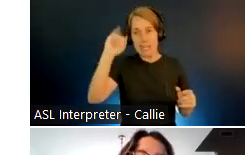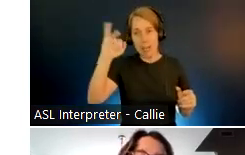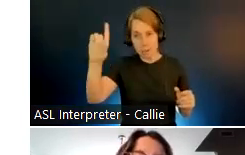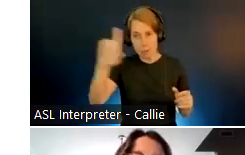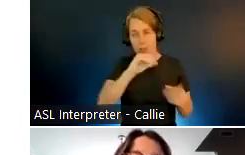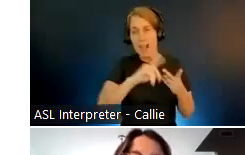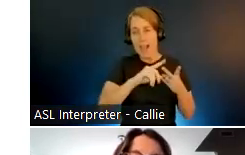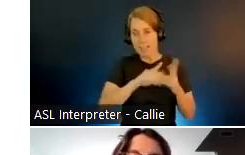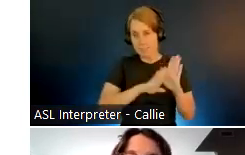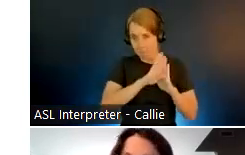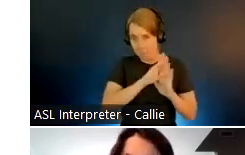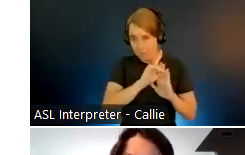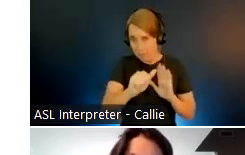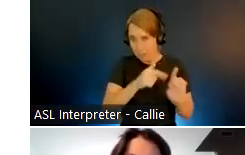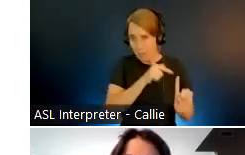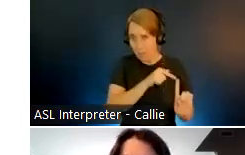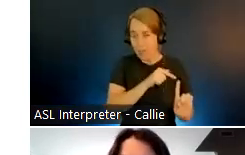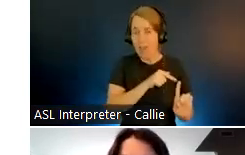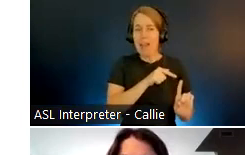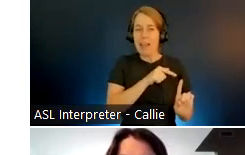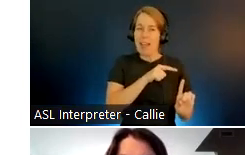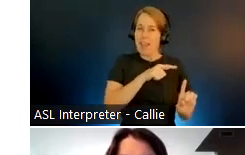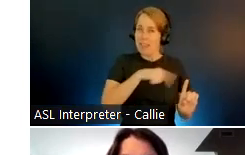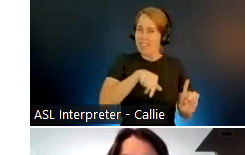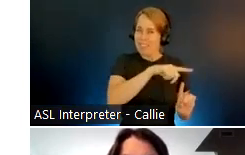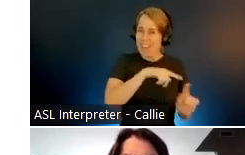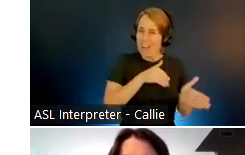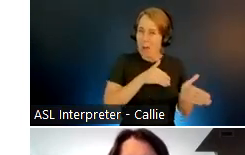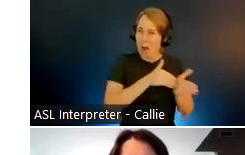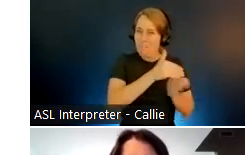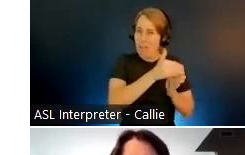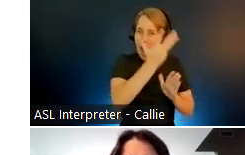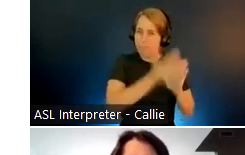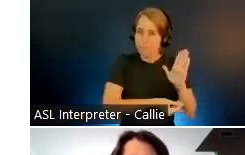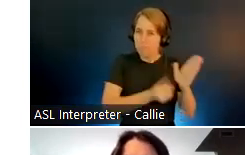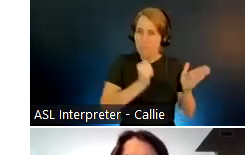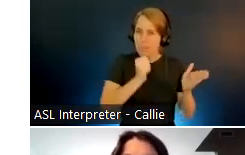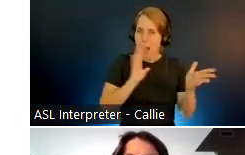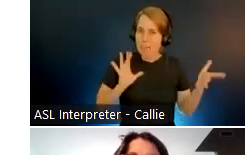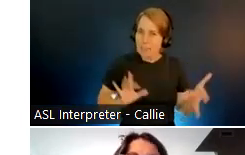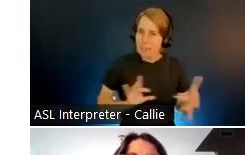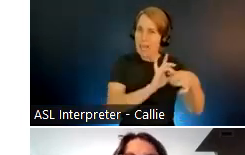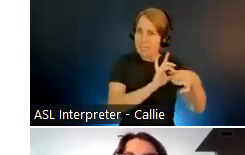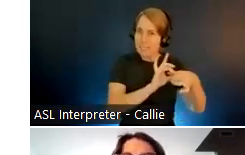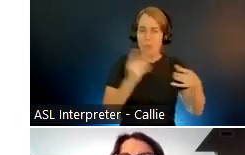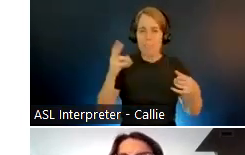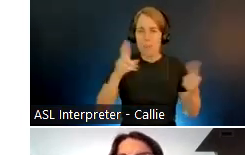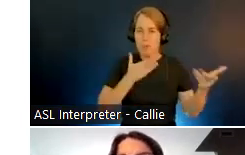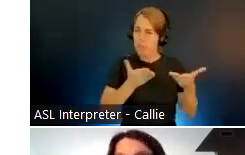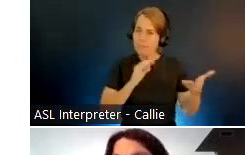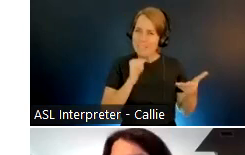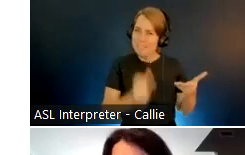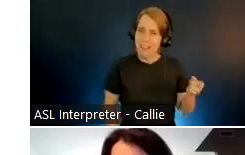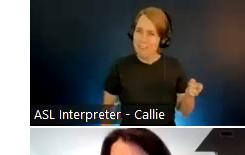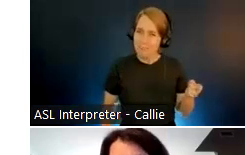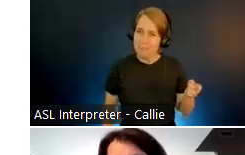they were not connected to services with vocational rehabilitation. Oftentimes they did